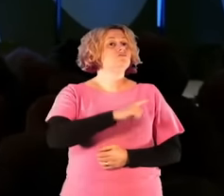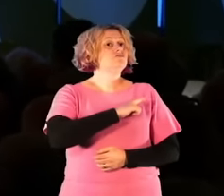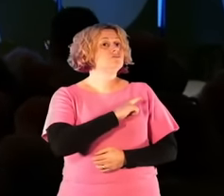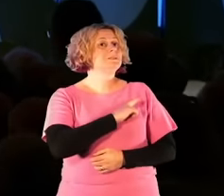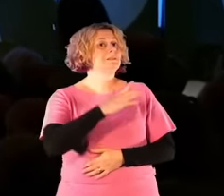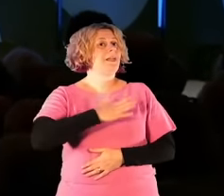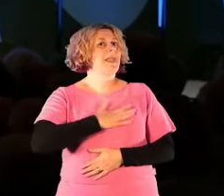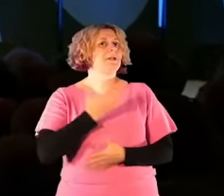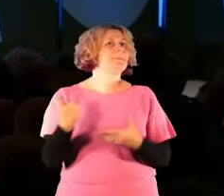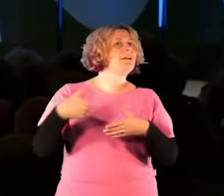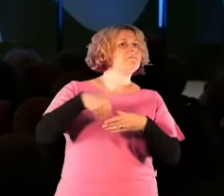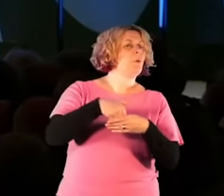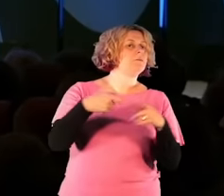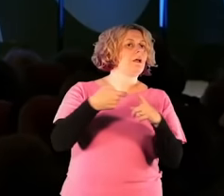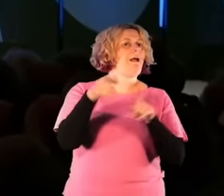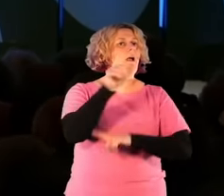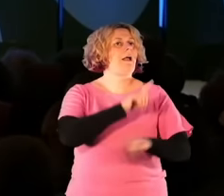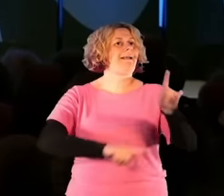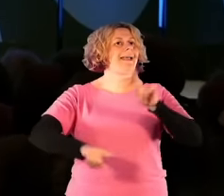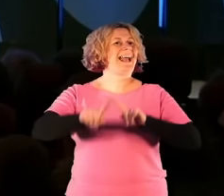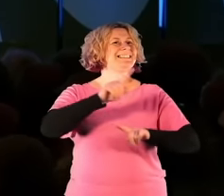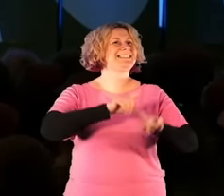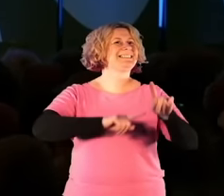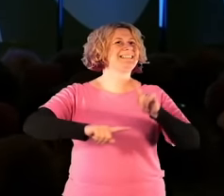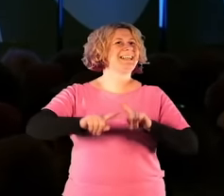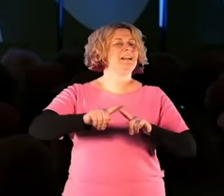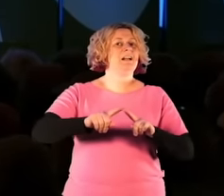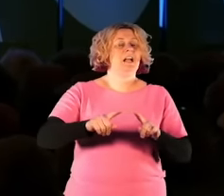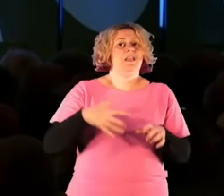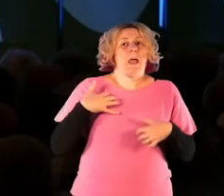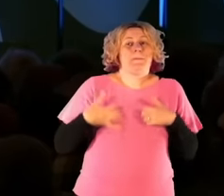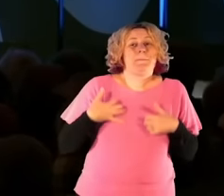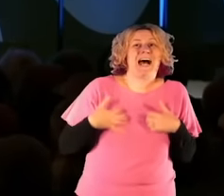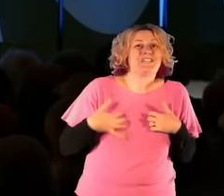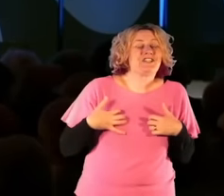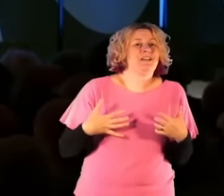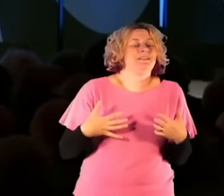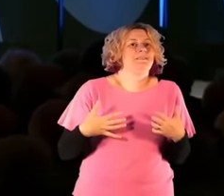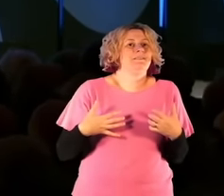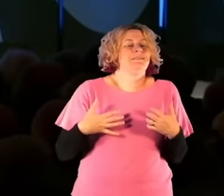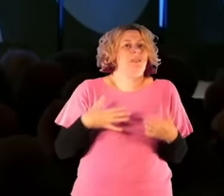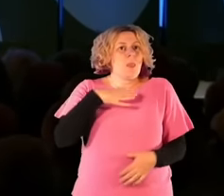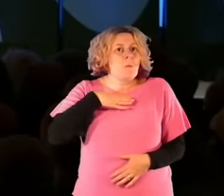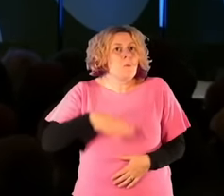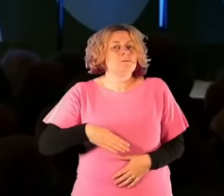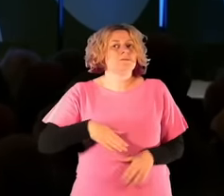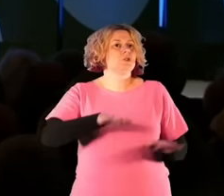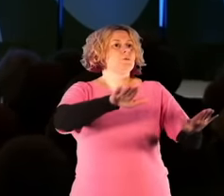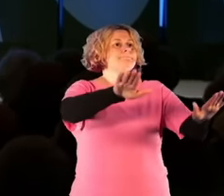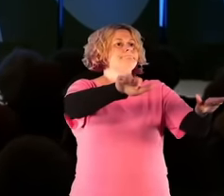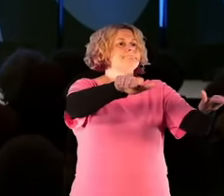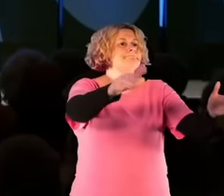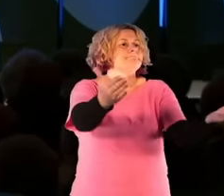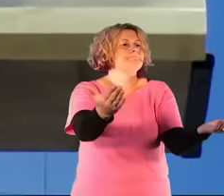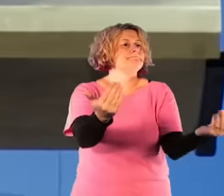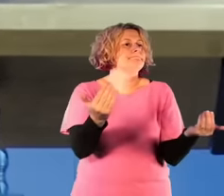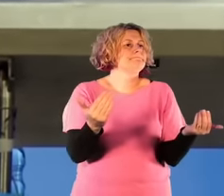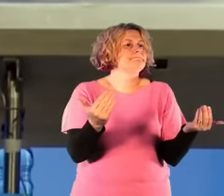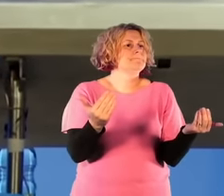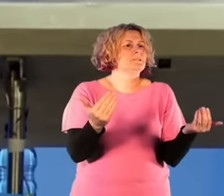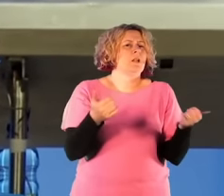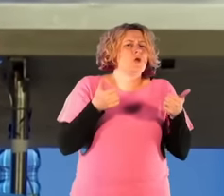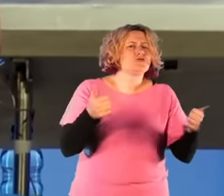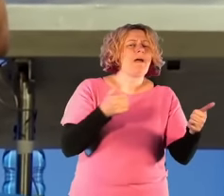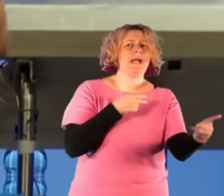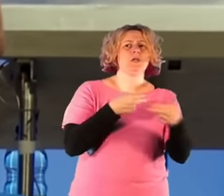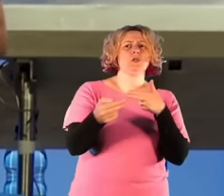in the convention is the desire, the passion to reach out, to spread the great news